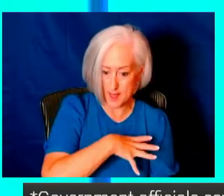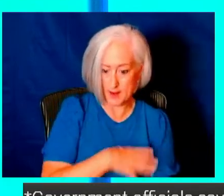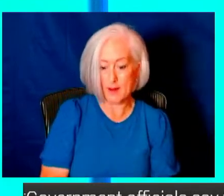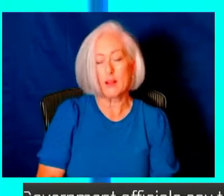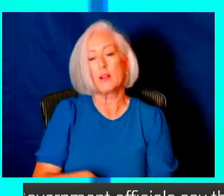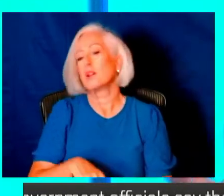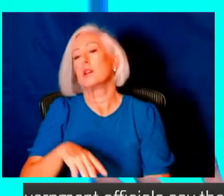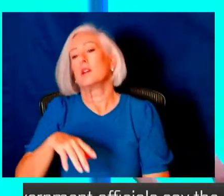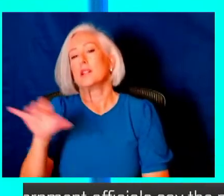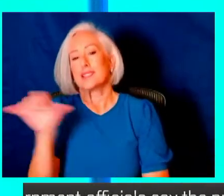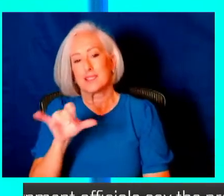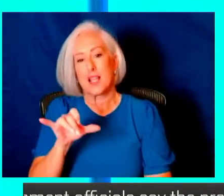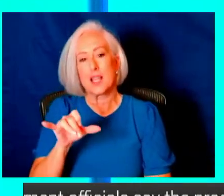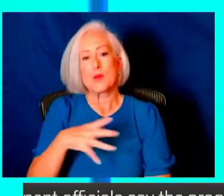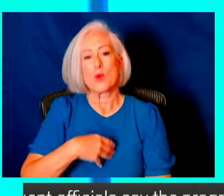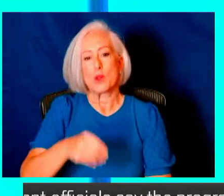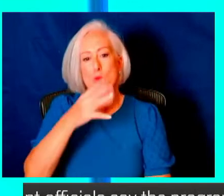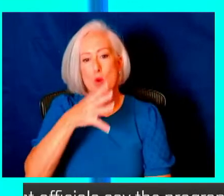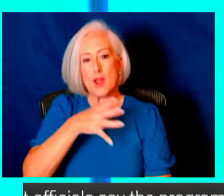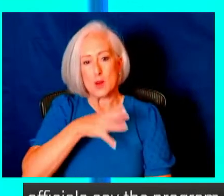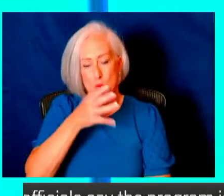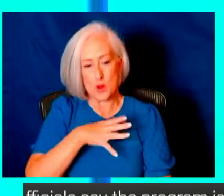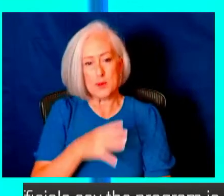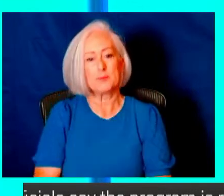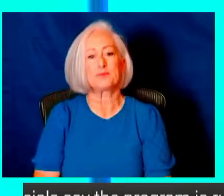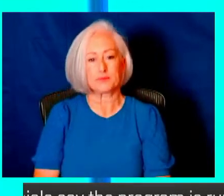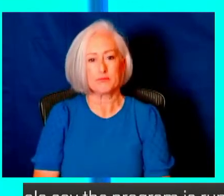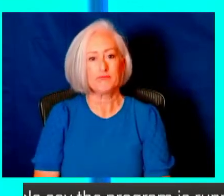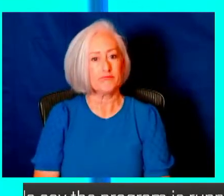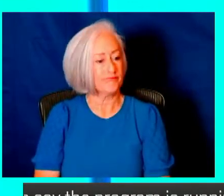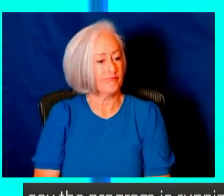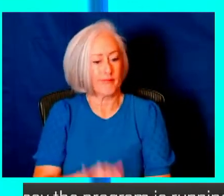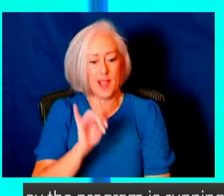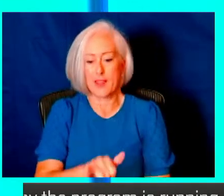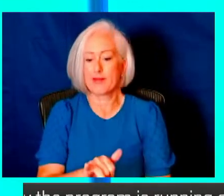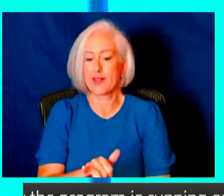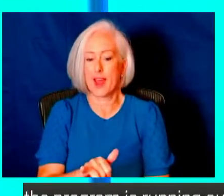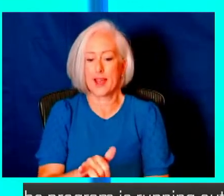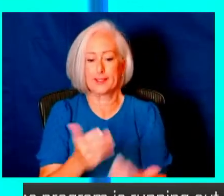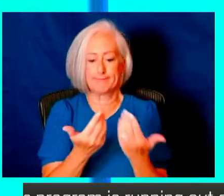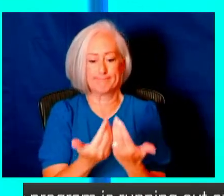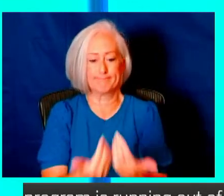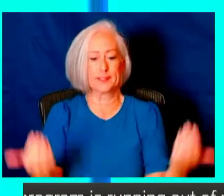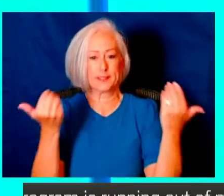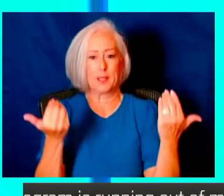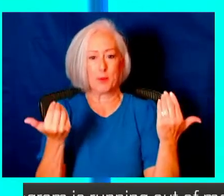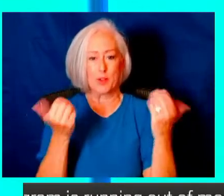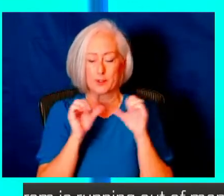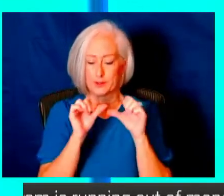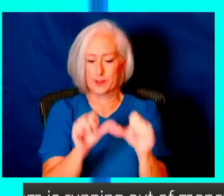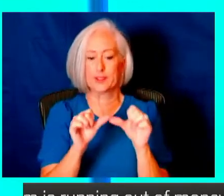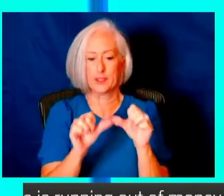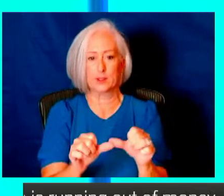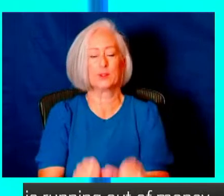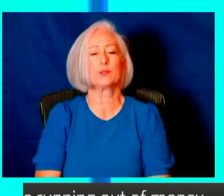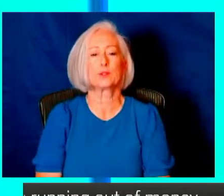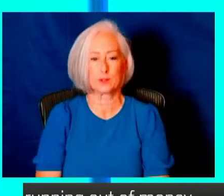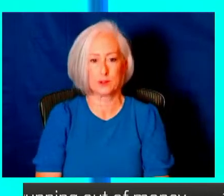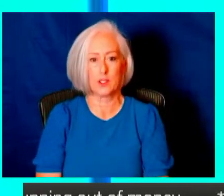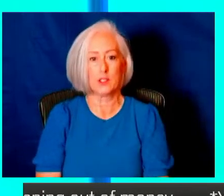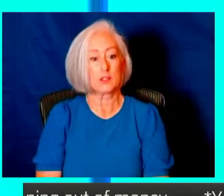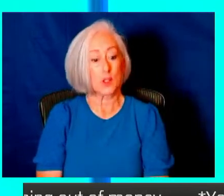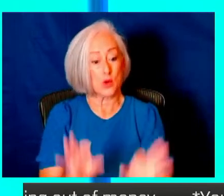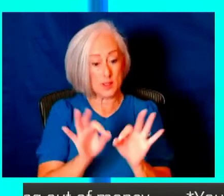and the disparities just continue from there. And so as a community, it's important to advocate